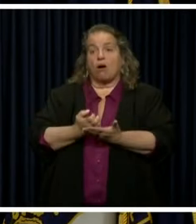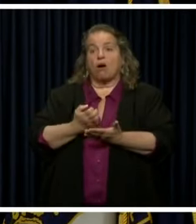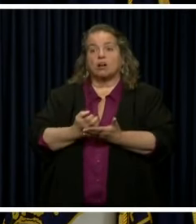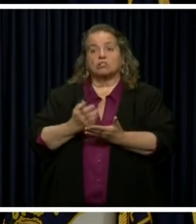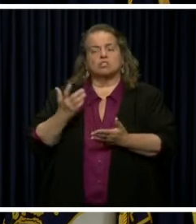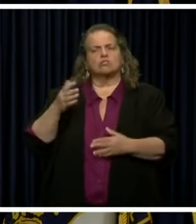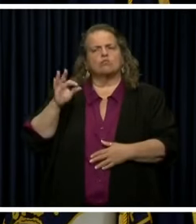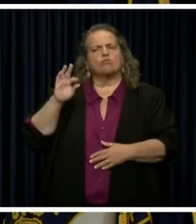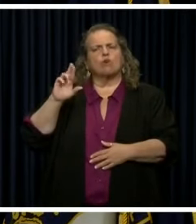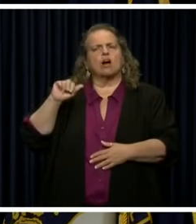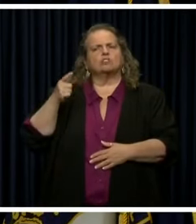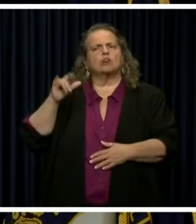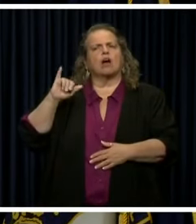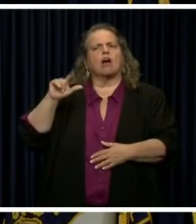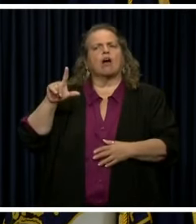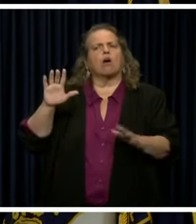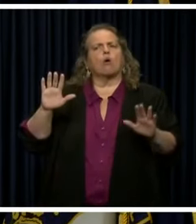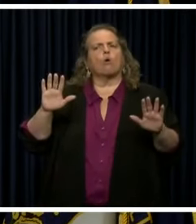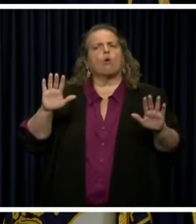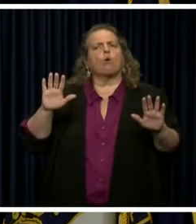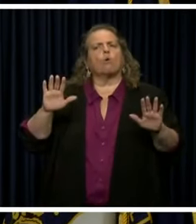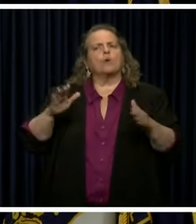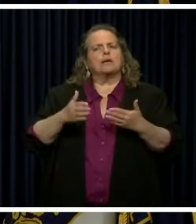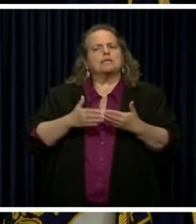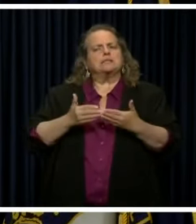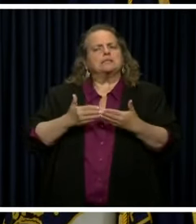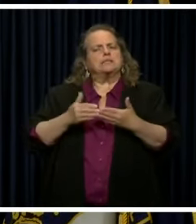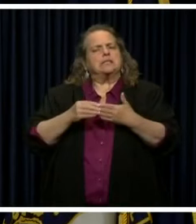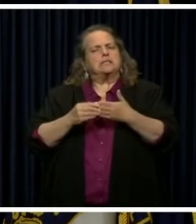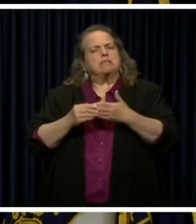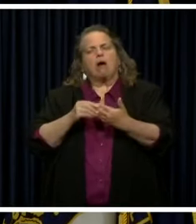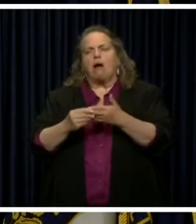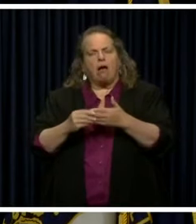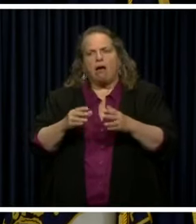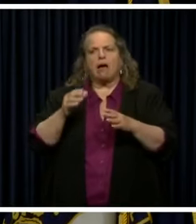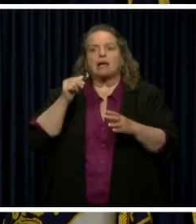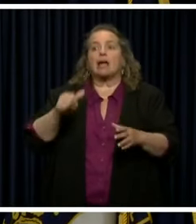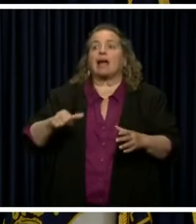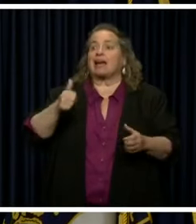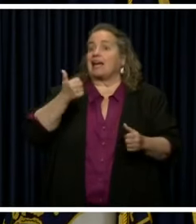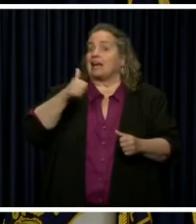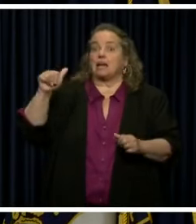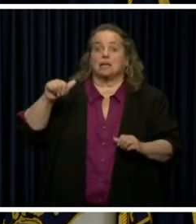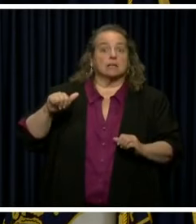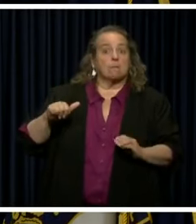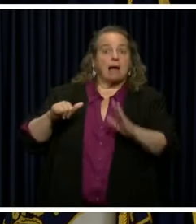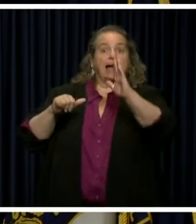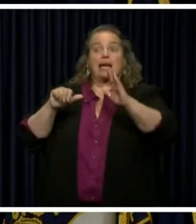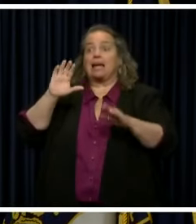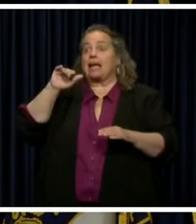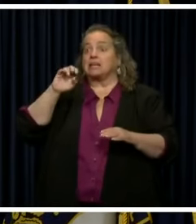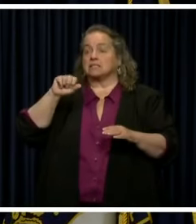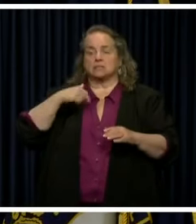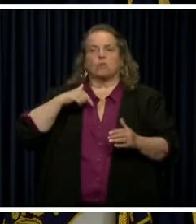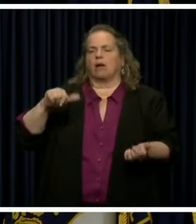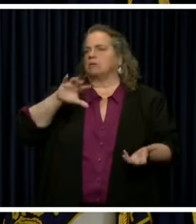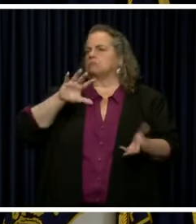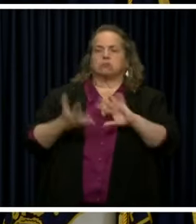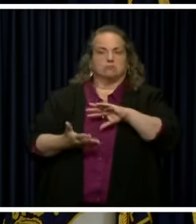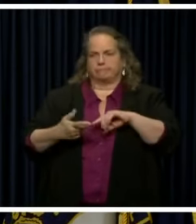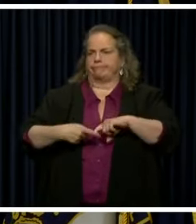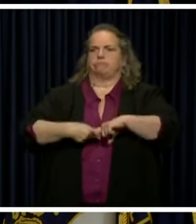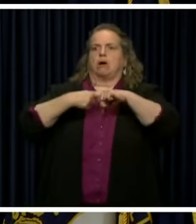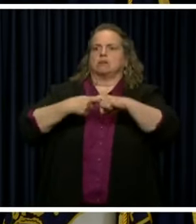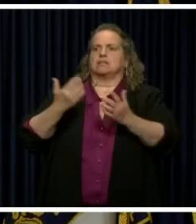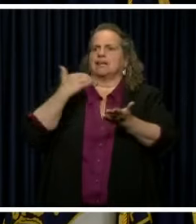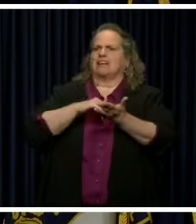fragile. It can be upended by a spike in cases at any time, and that's true all across the United States, not just